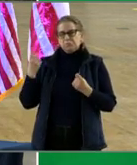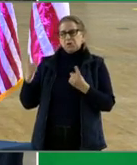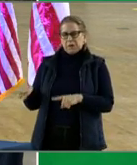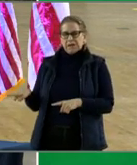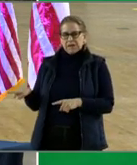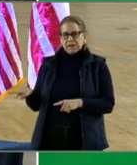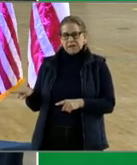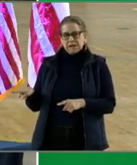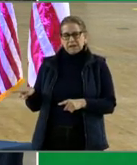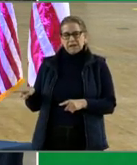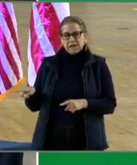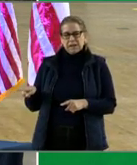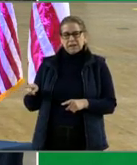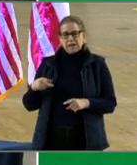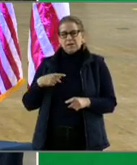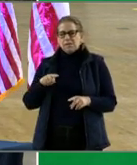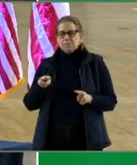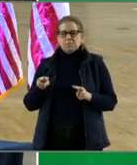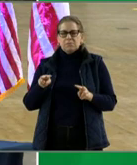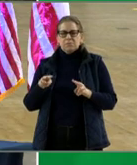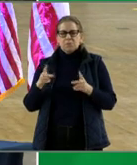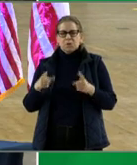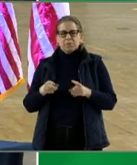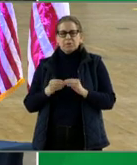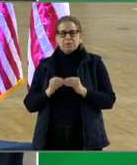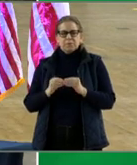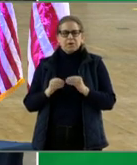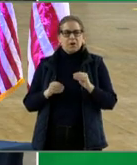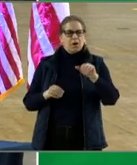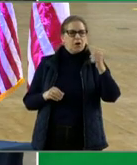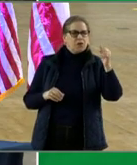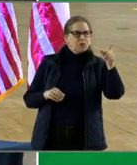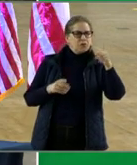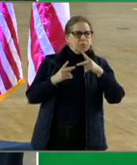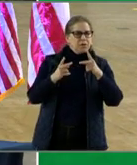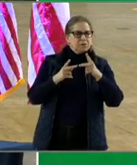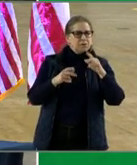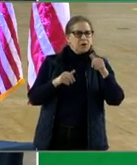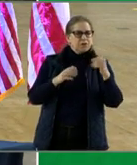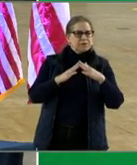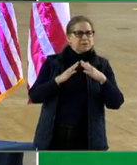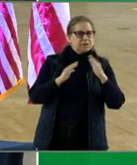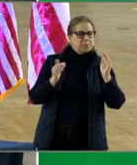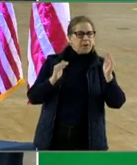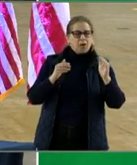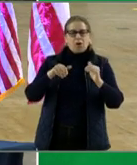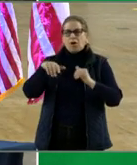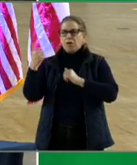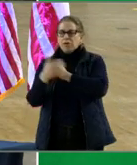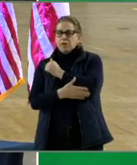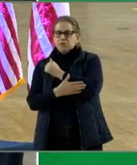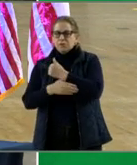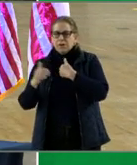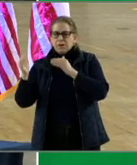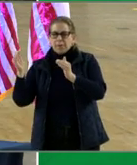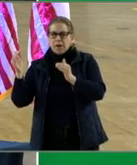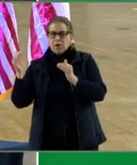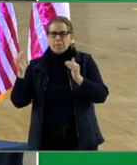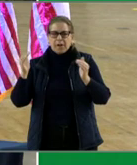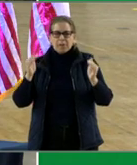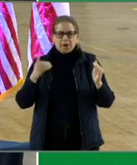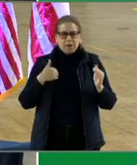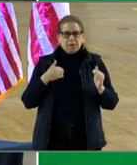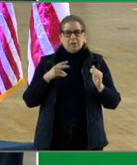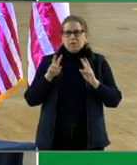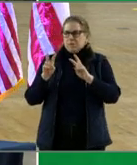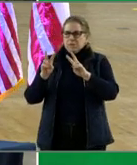are watching what's happening in other cities and across the world so that we can best assess, not only, as Dr. Nesbitt said, how many